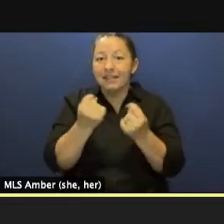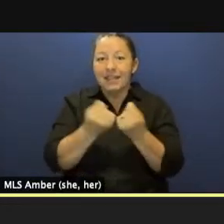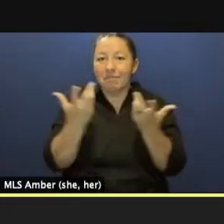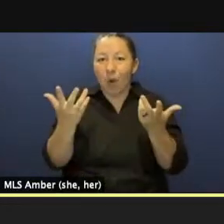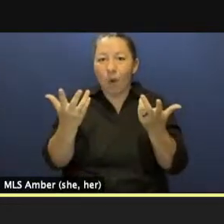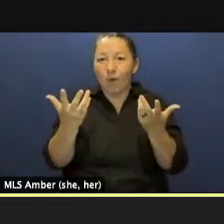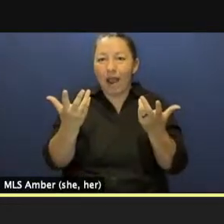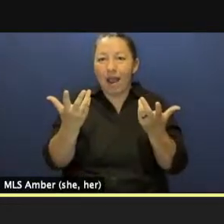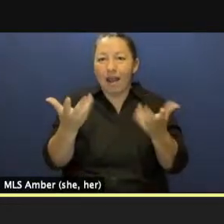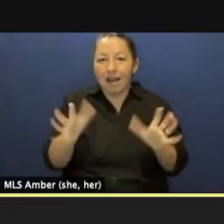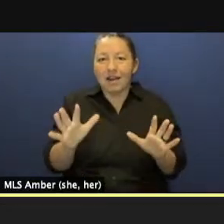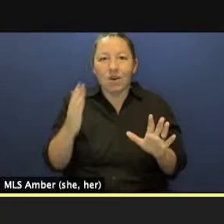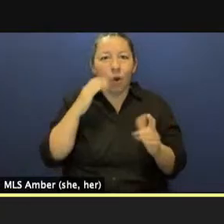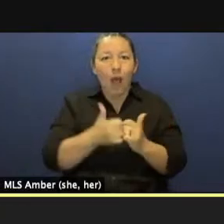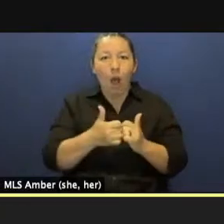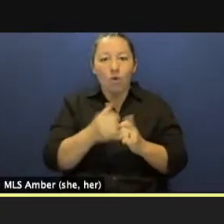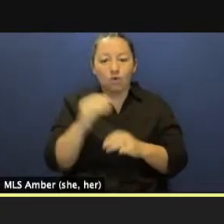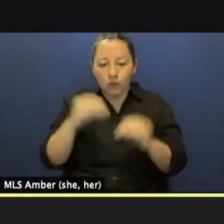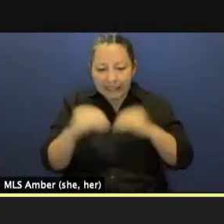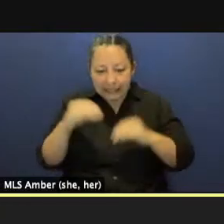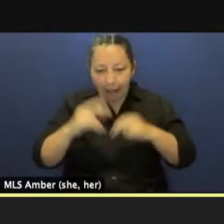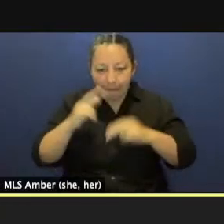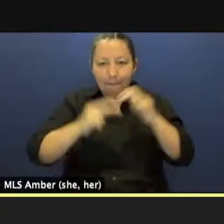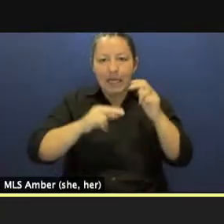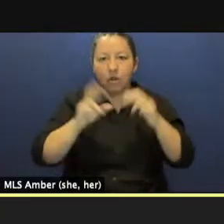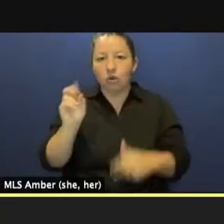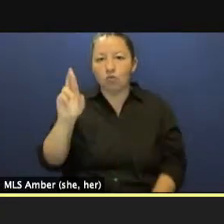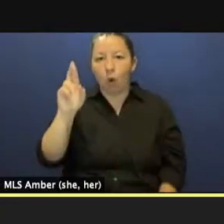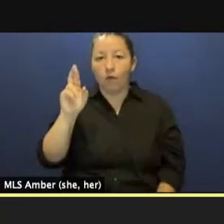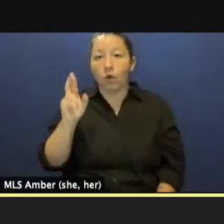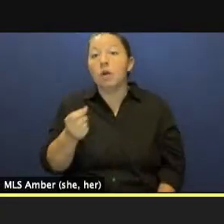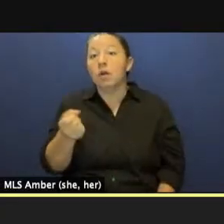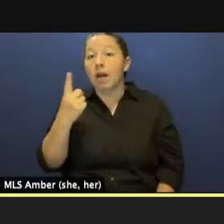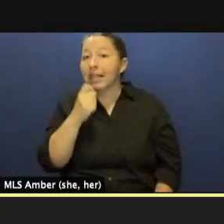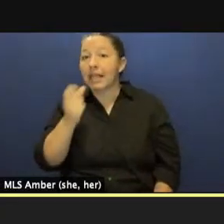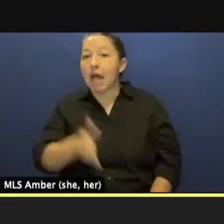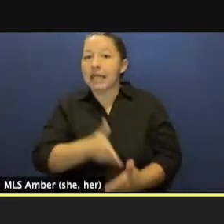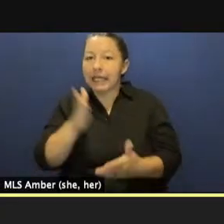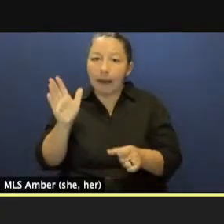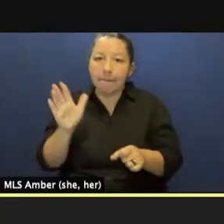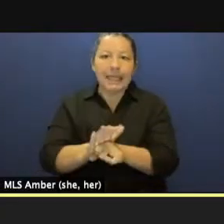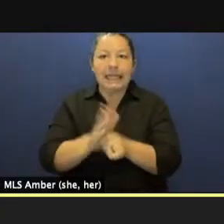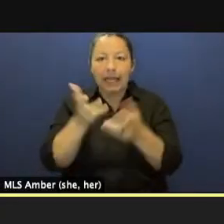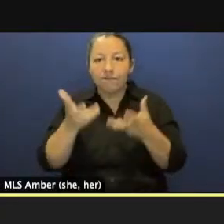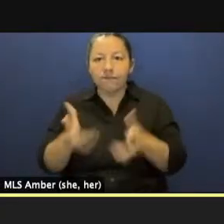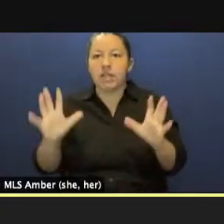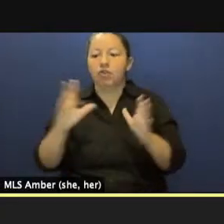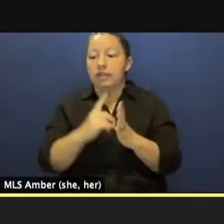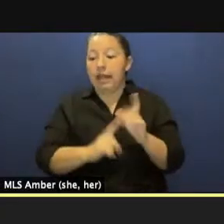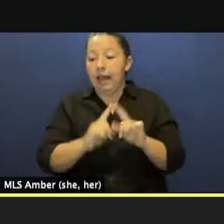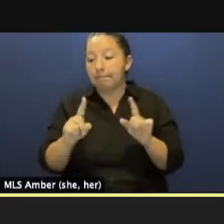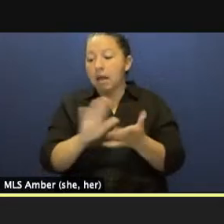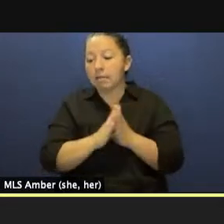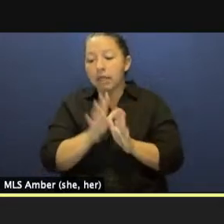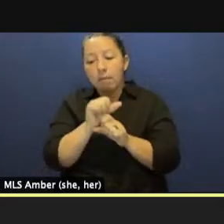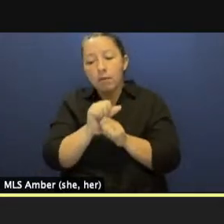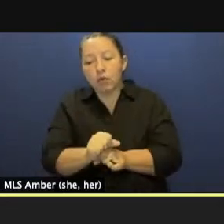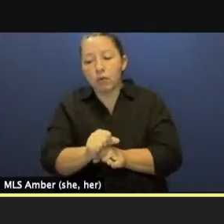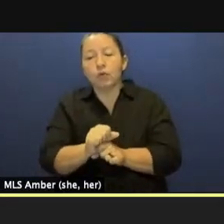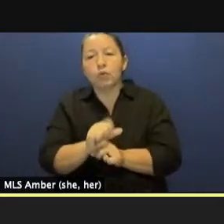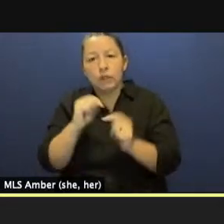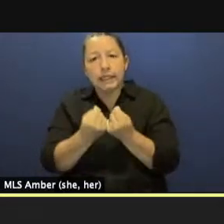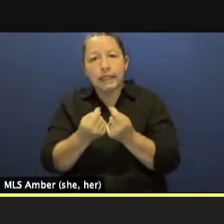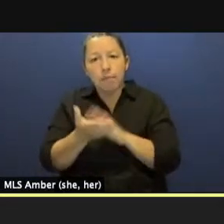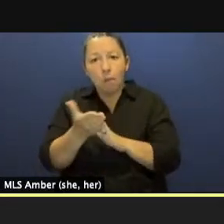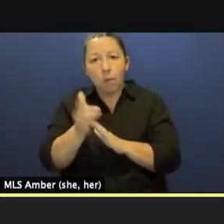rover. This is not the finished design, but it's getting the team used to operating in this environment,